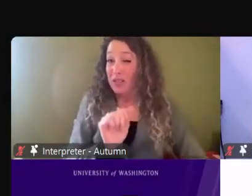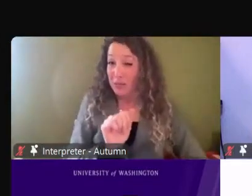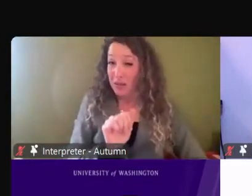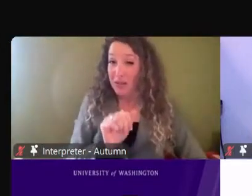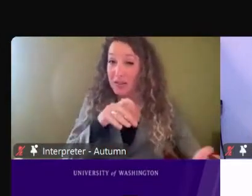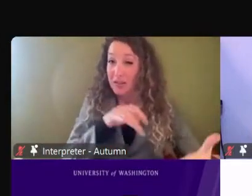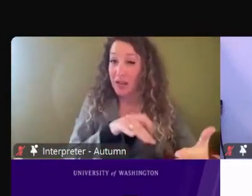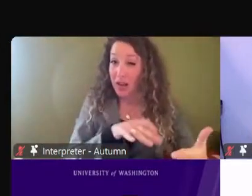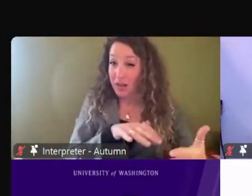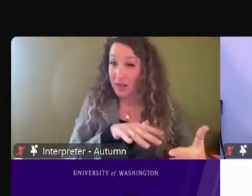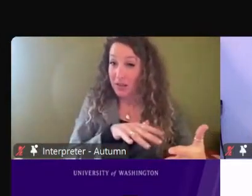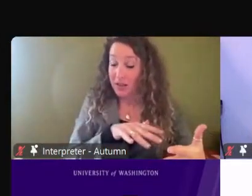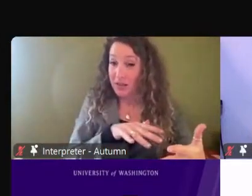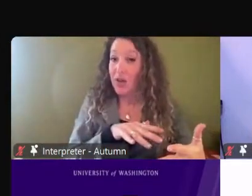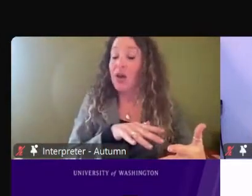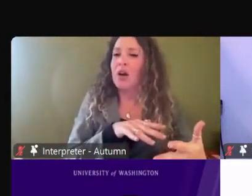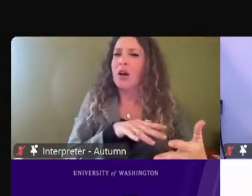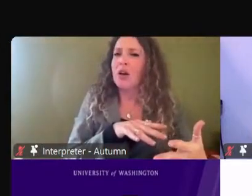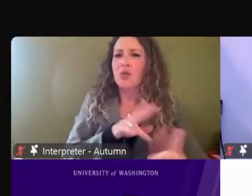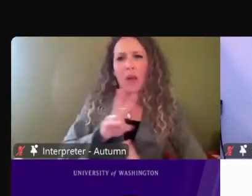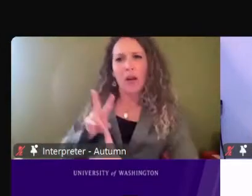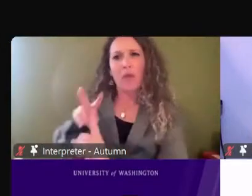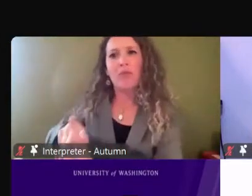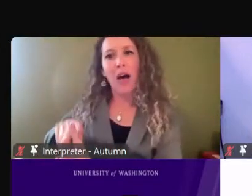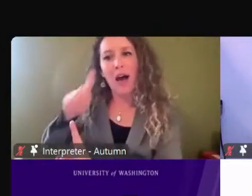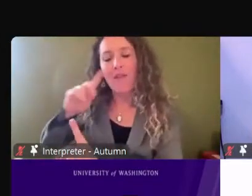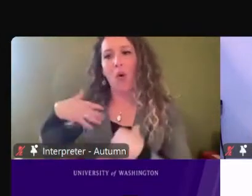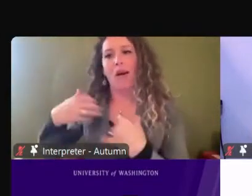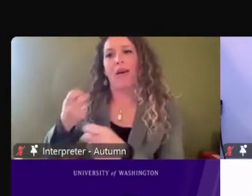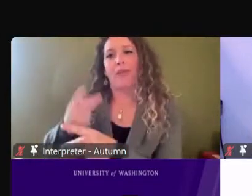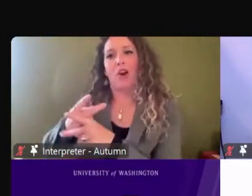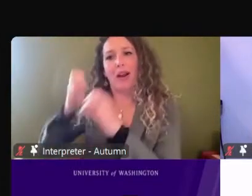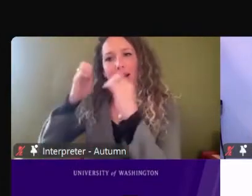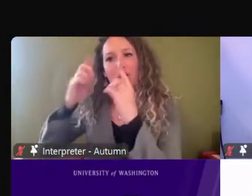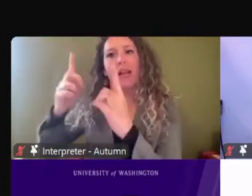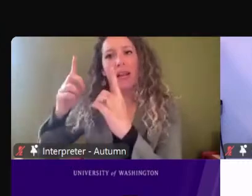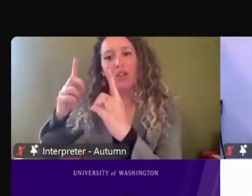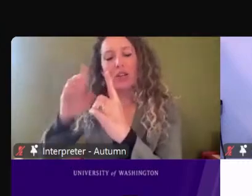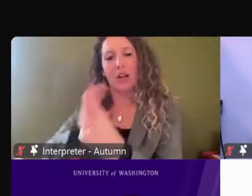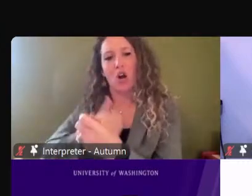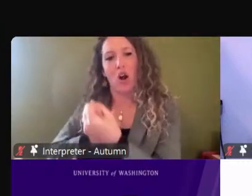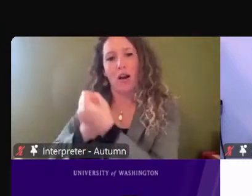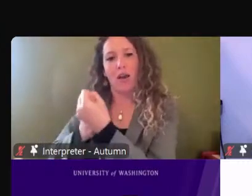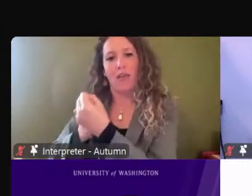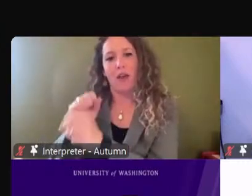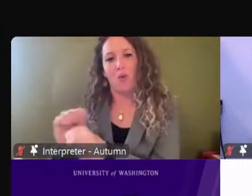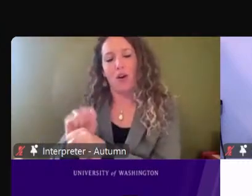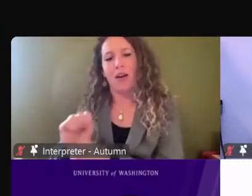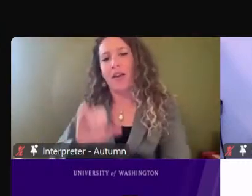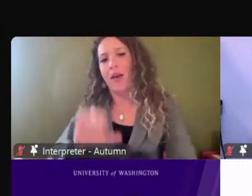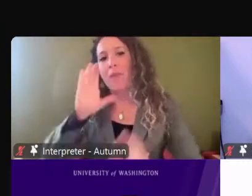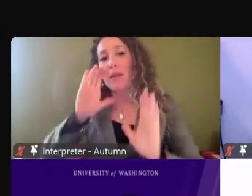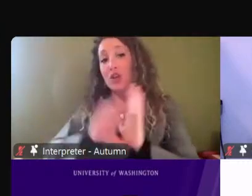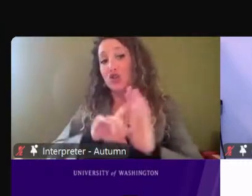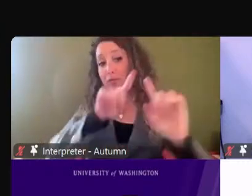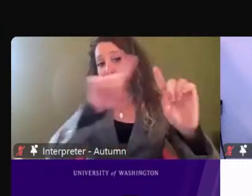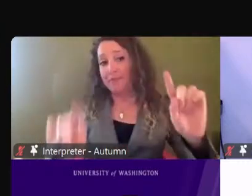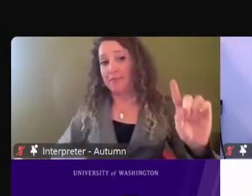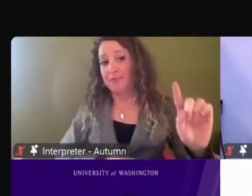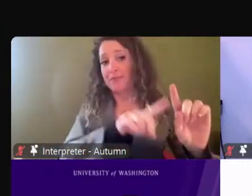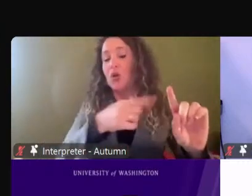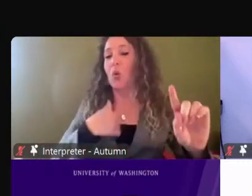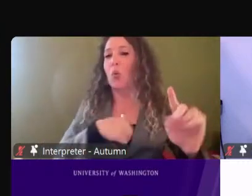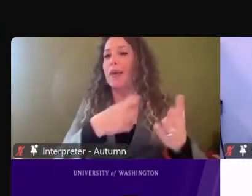inform our allyship work in healthcare education and practice. And this figure on the screen is one that